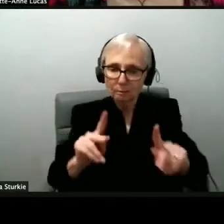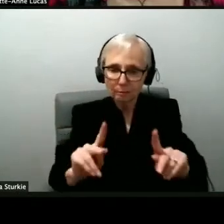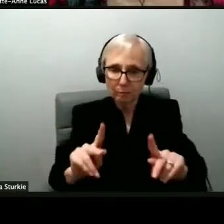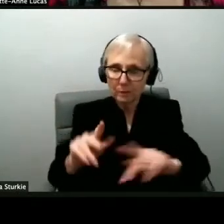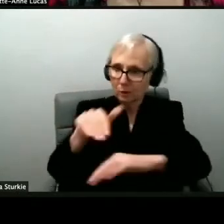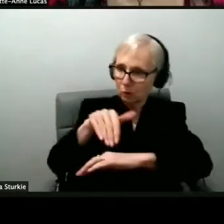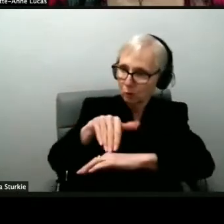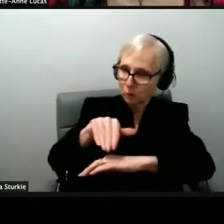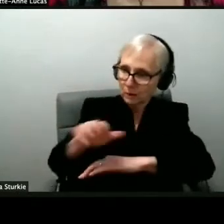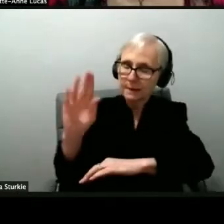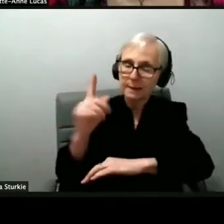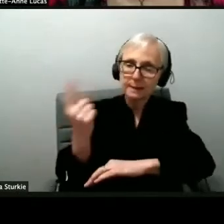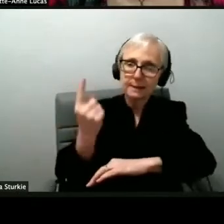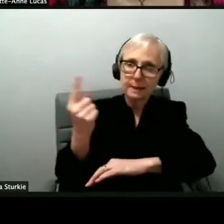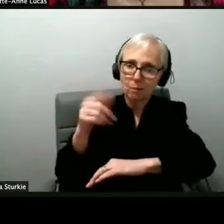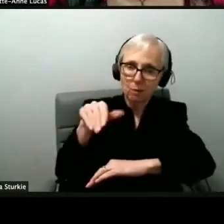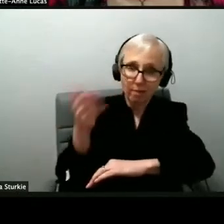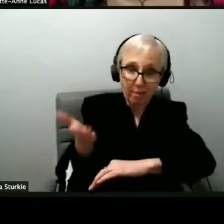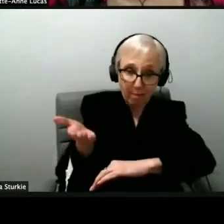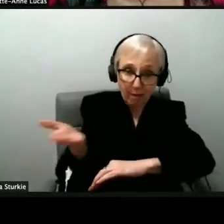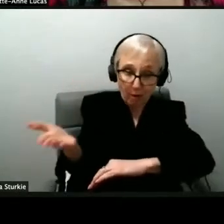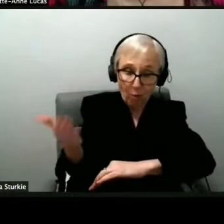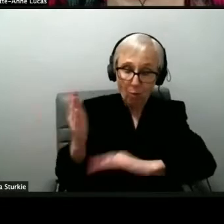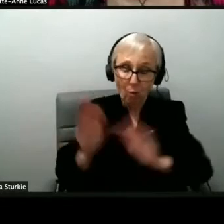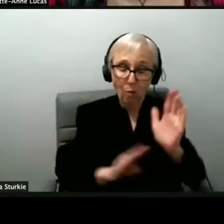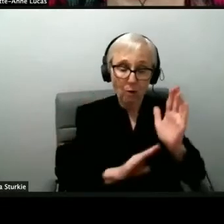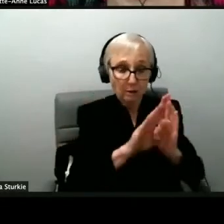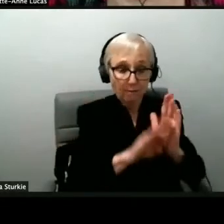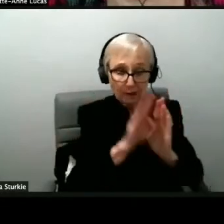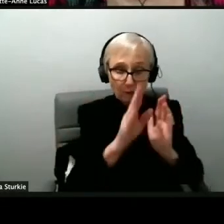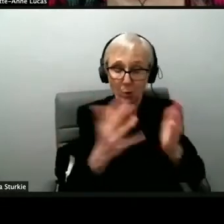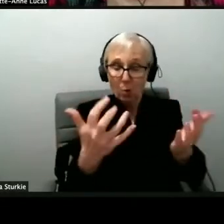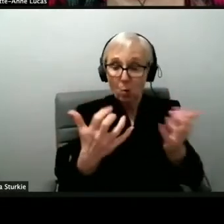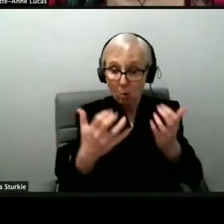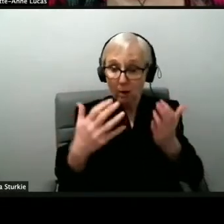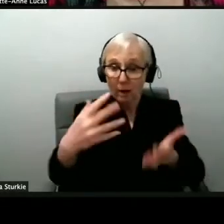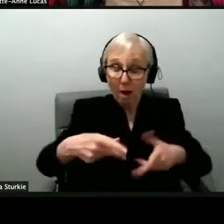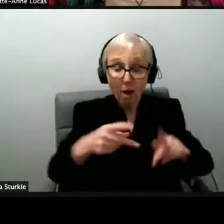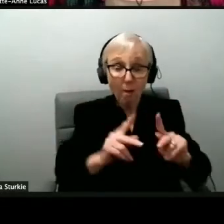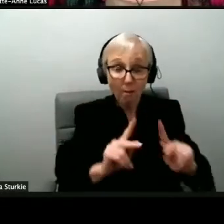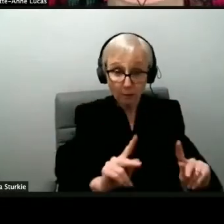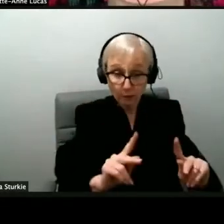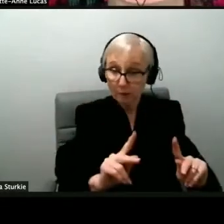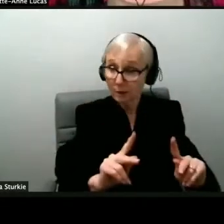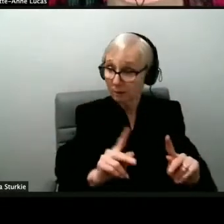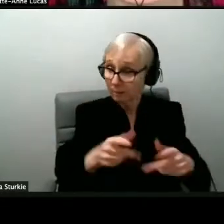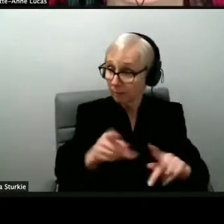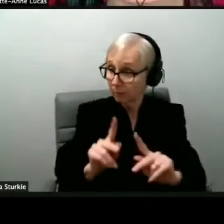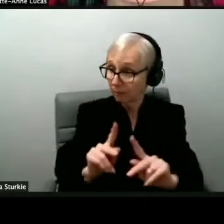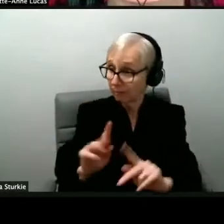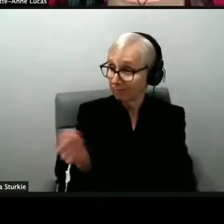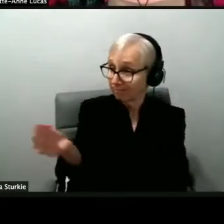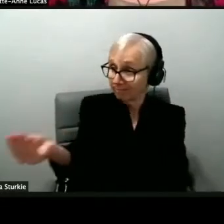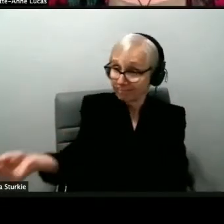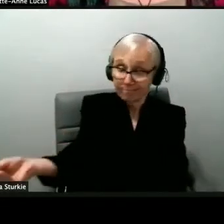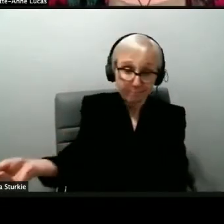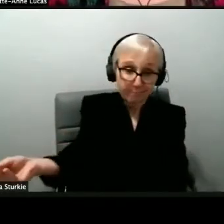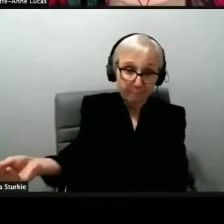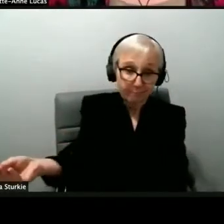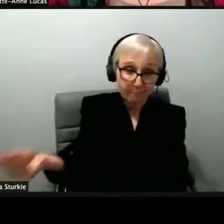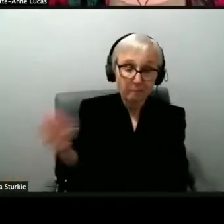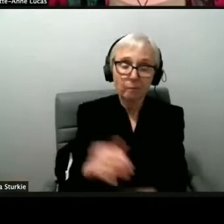send someone there, but also for developers that are looking for real estate opportunities that will allow for housing.